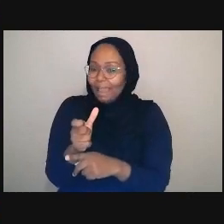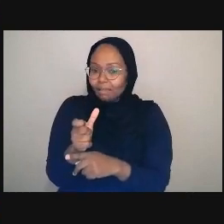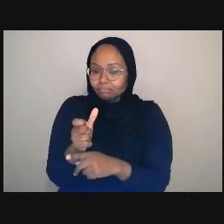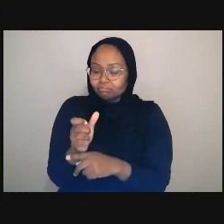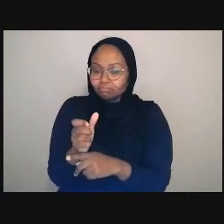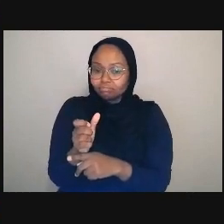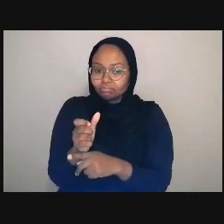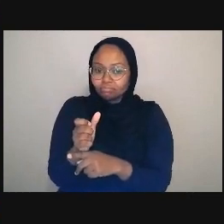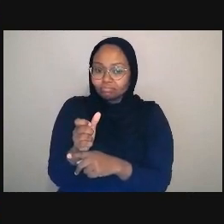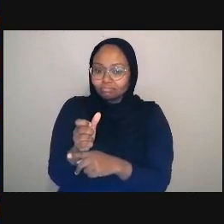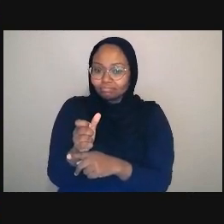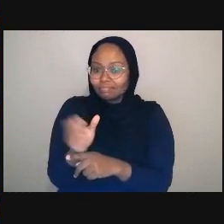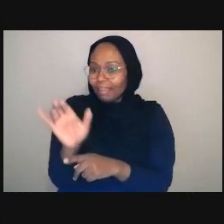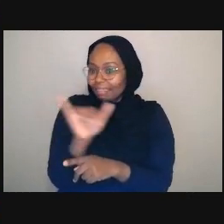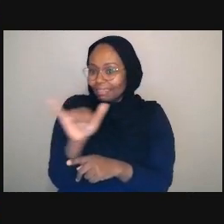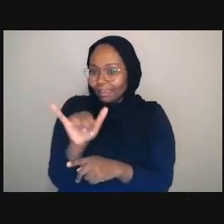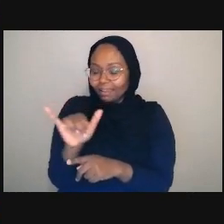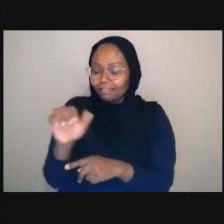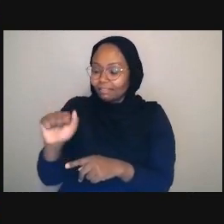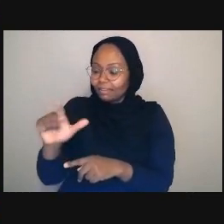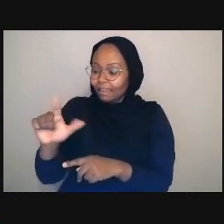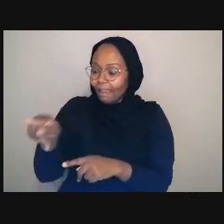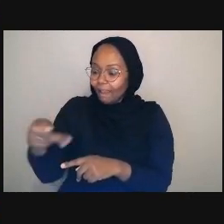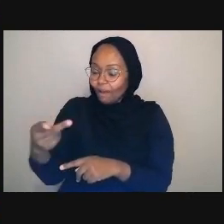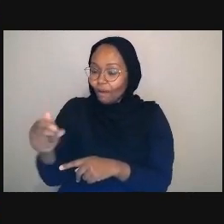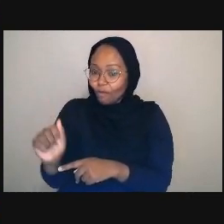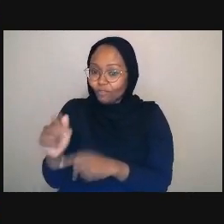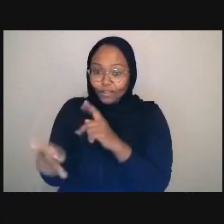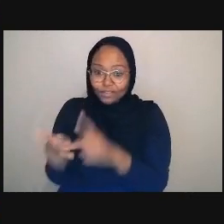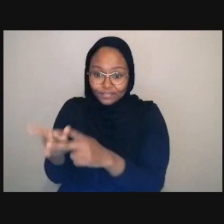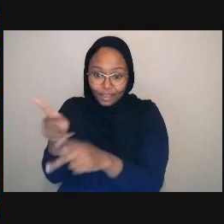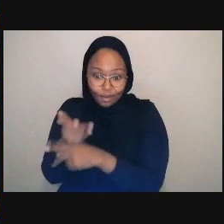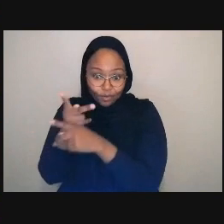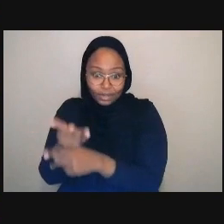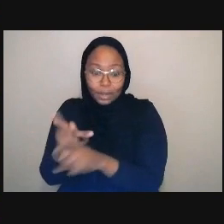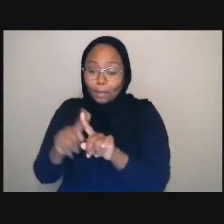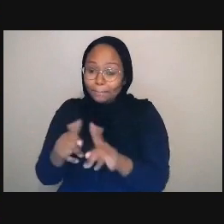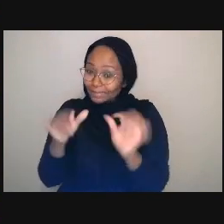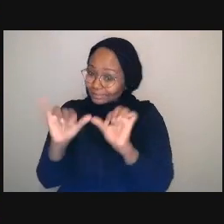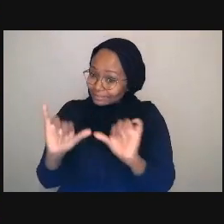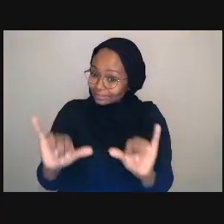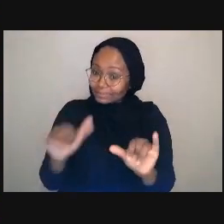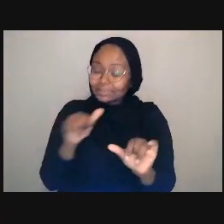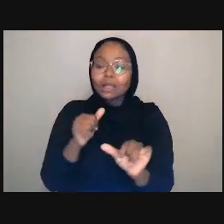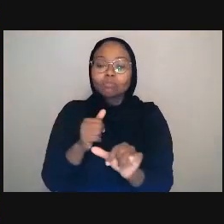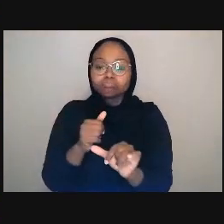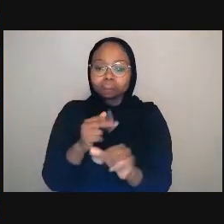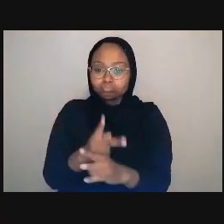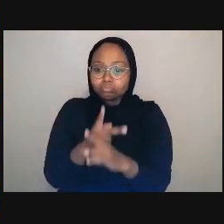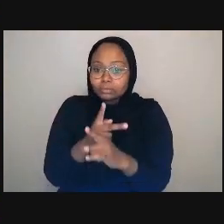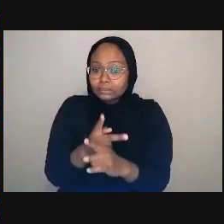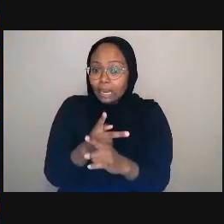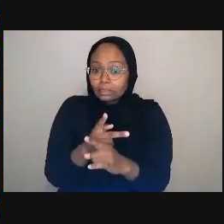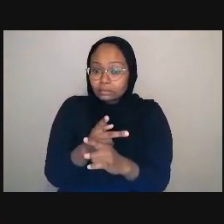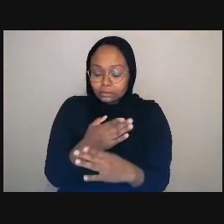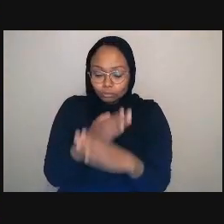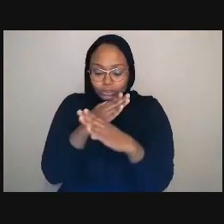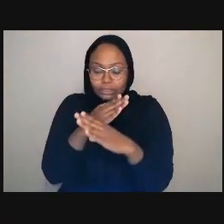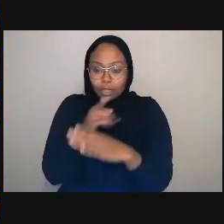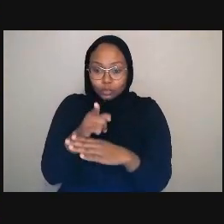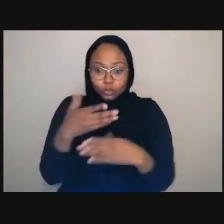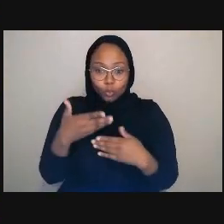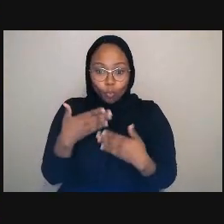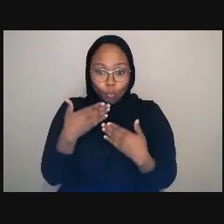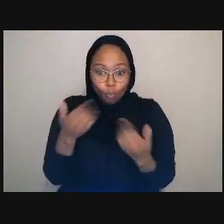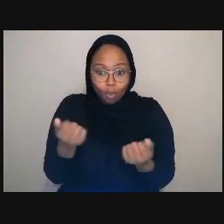against the Alpha variant, but it still protects you very well against severe disease